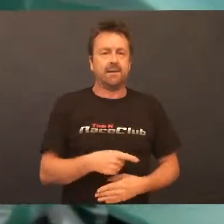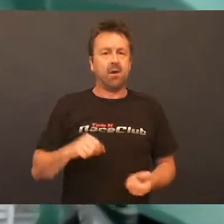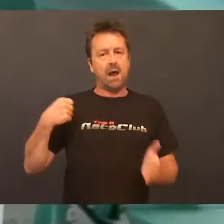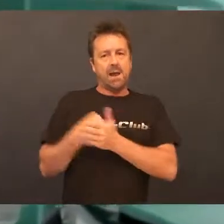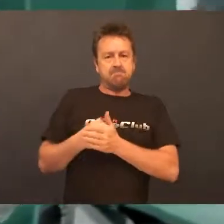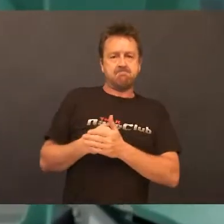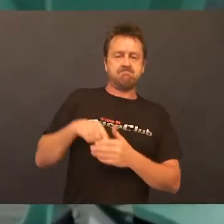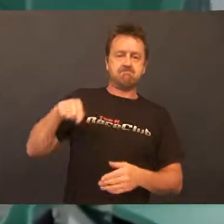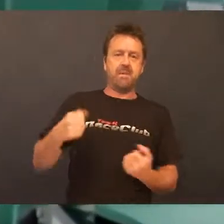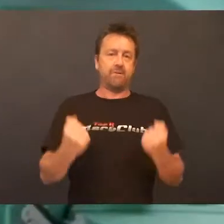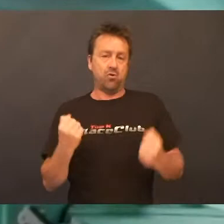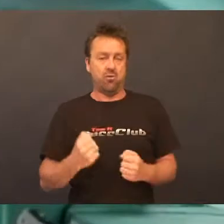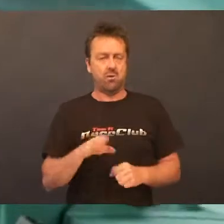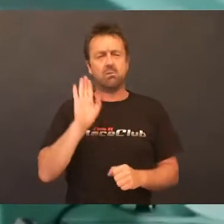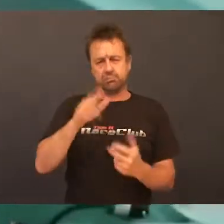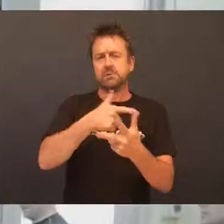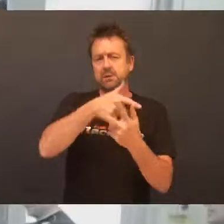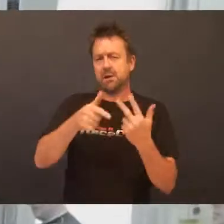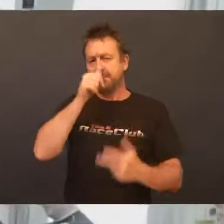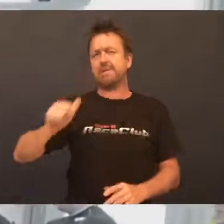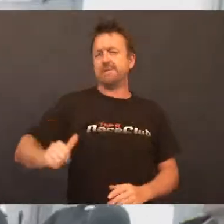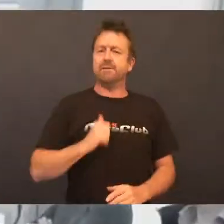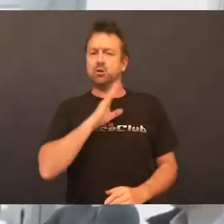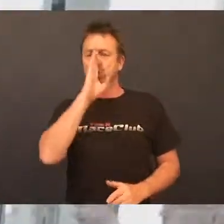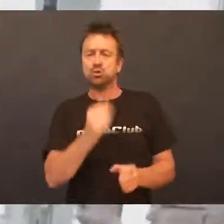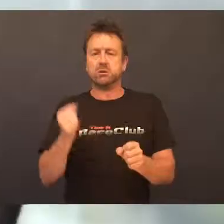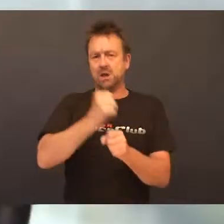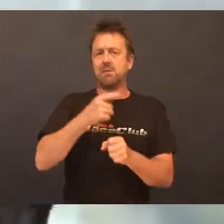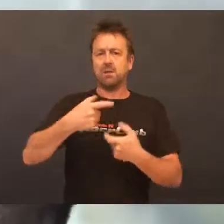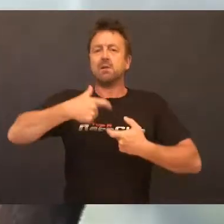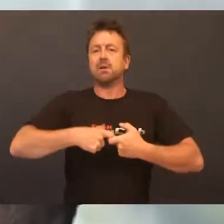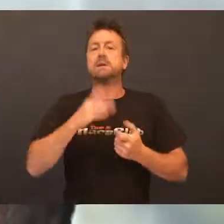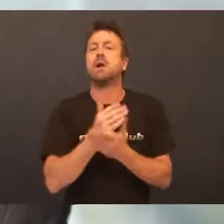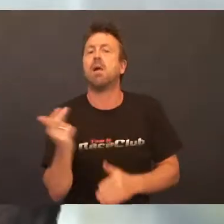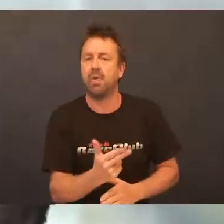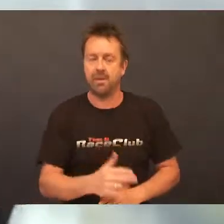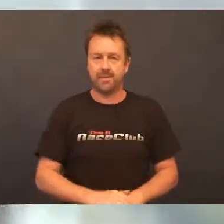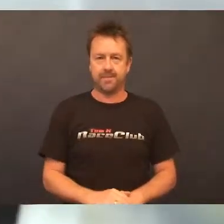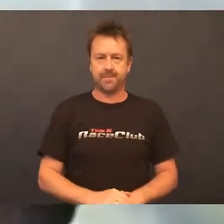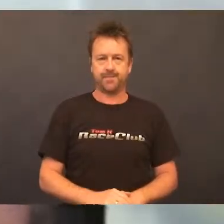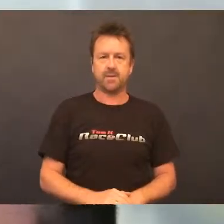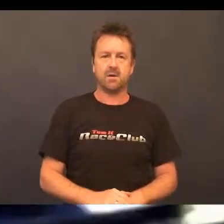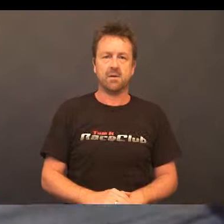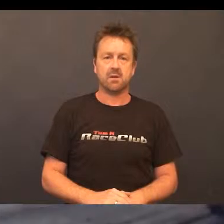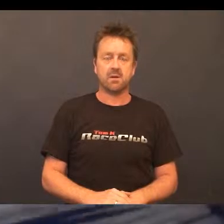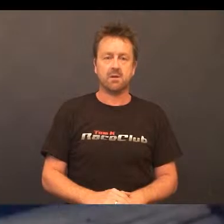and injuring the driver. These are the 3 main innovations in terms of safety.